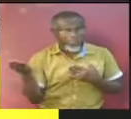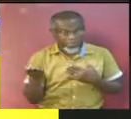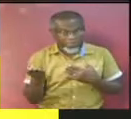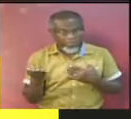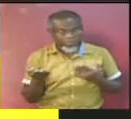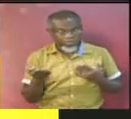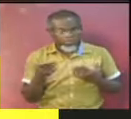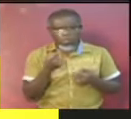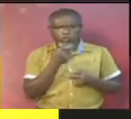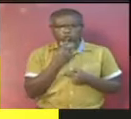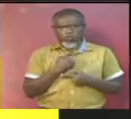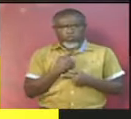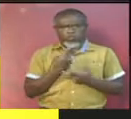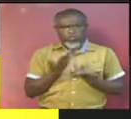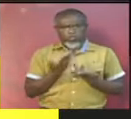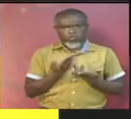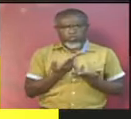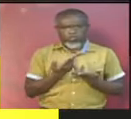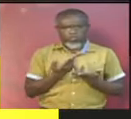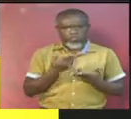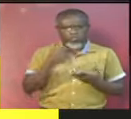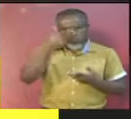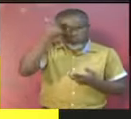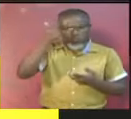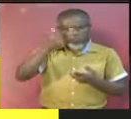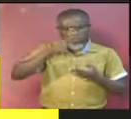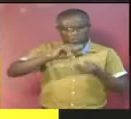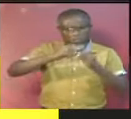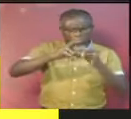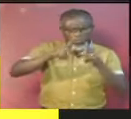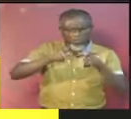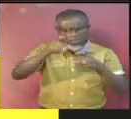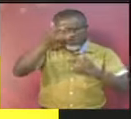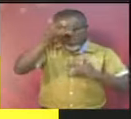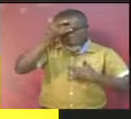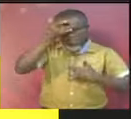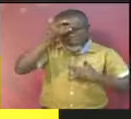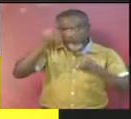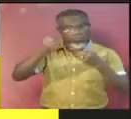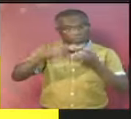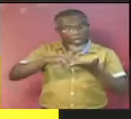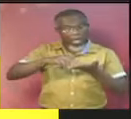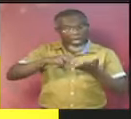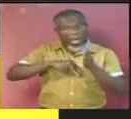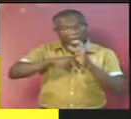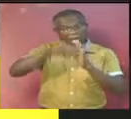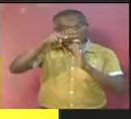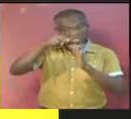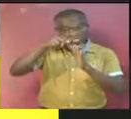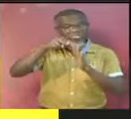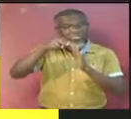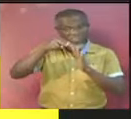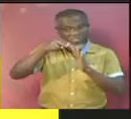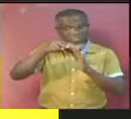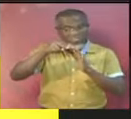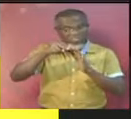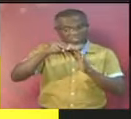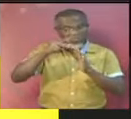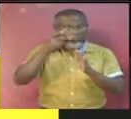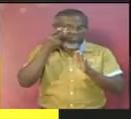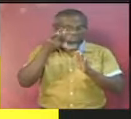number of cases were high, around that time there were about 600 cases per day. You said because the number of cases were